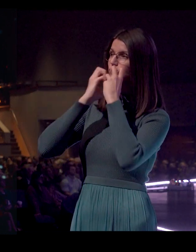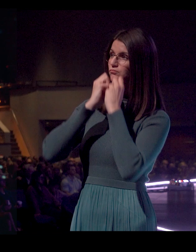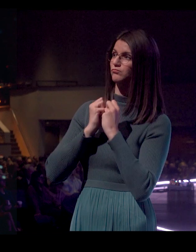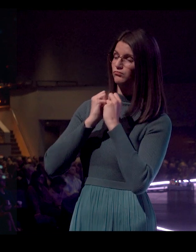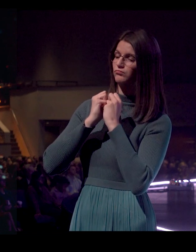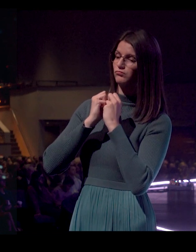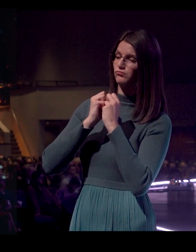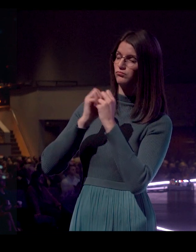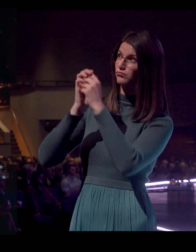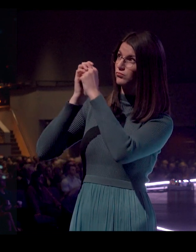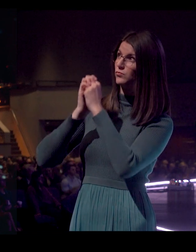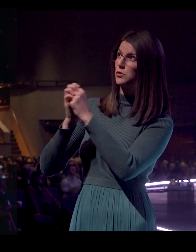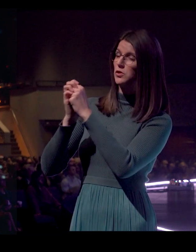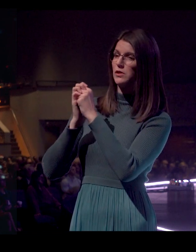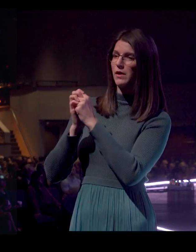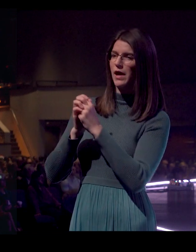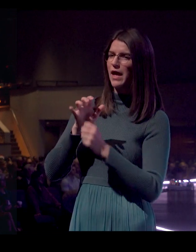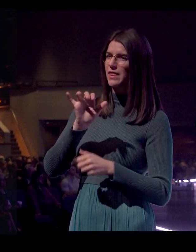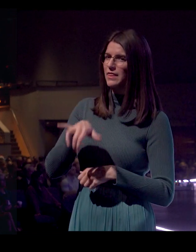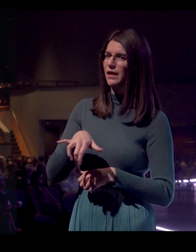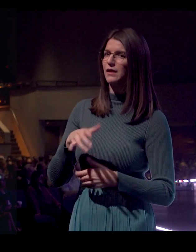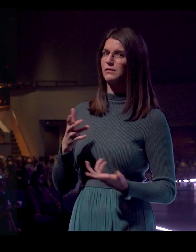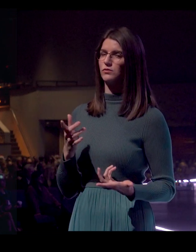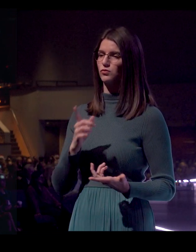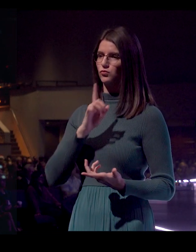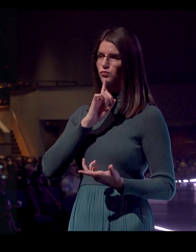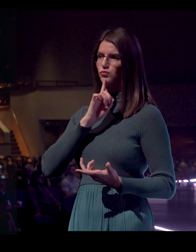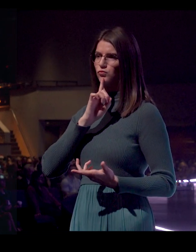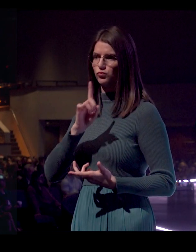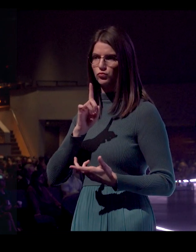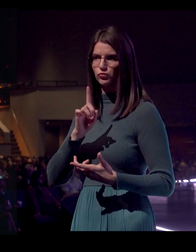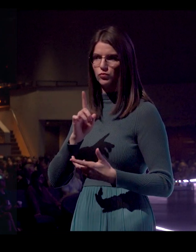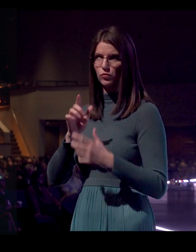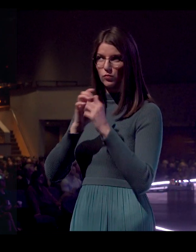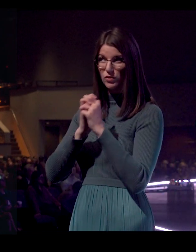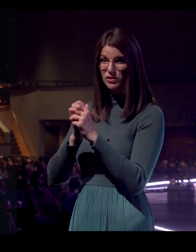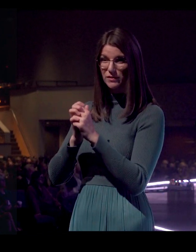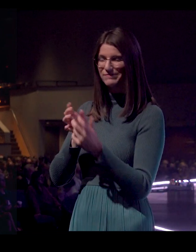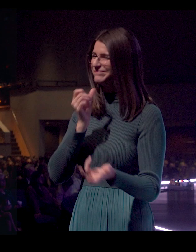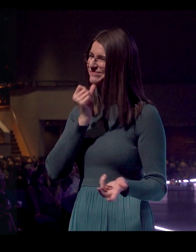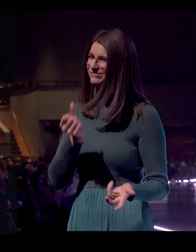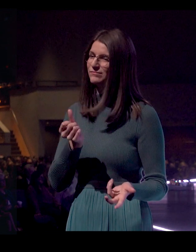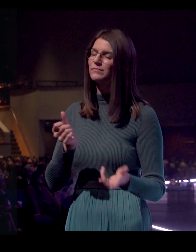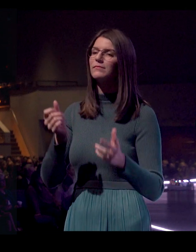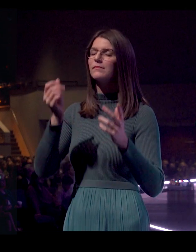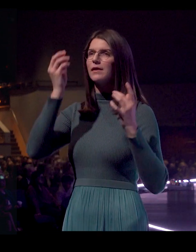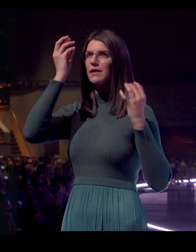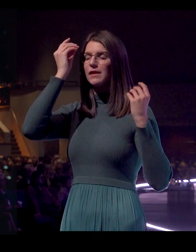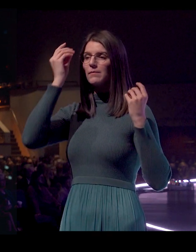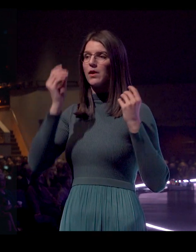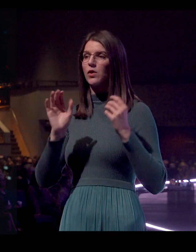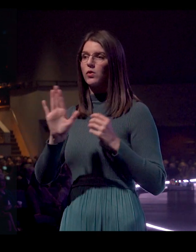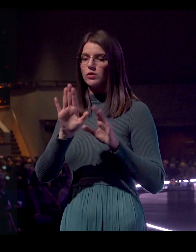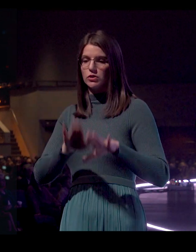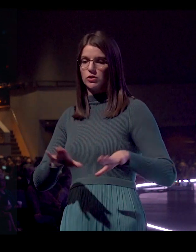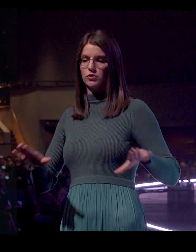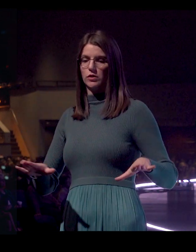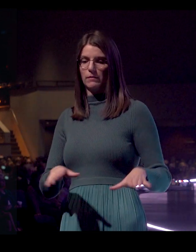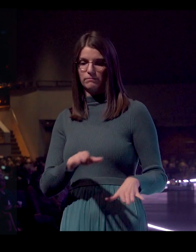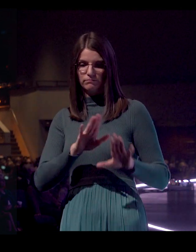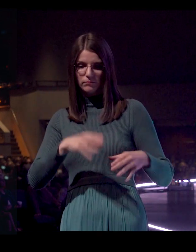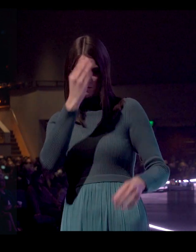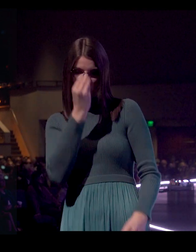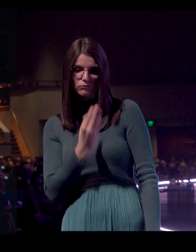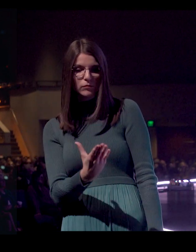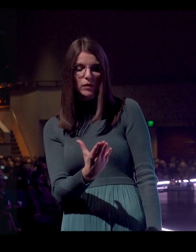worship? Of course not. I mean, think about with your kids. Let's say you told your kids, I'm going to show up once a year on your